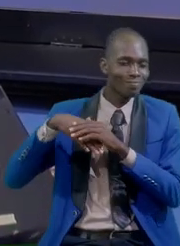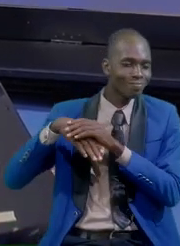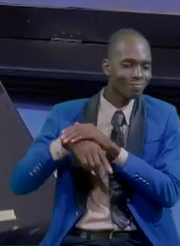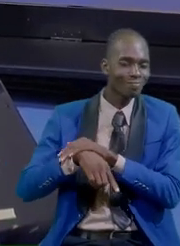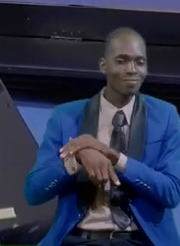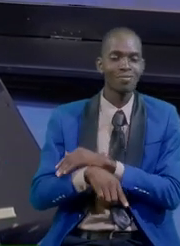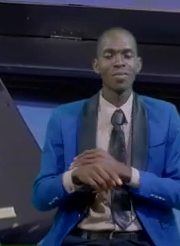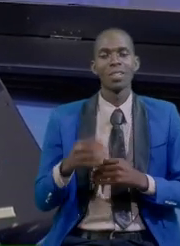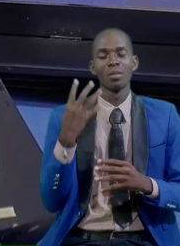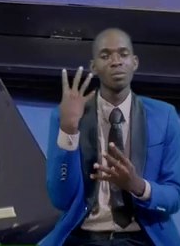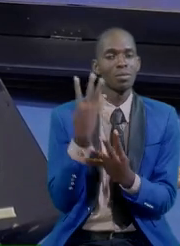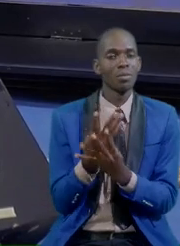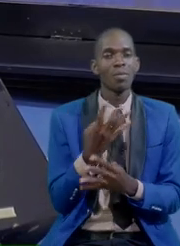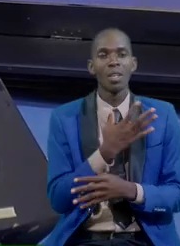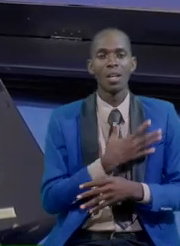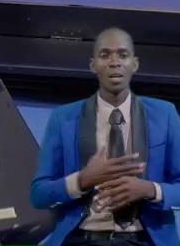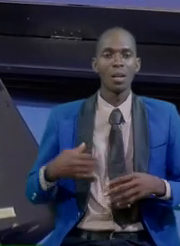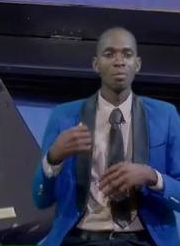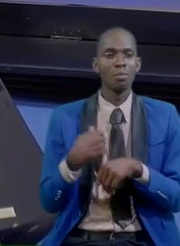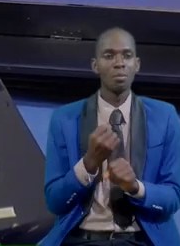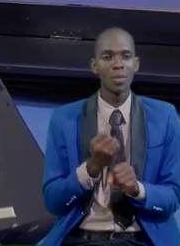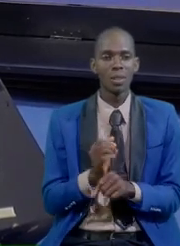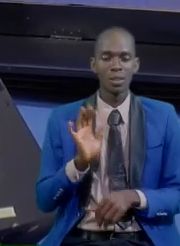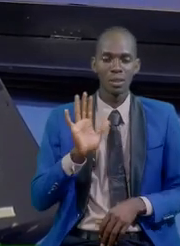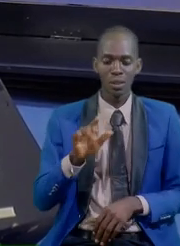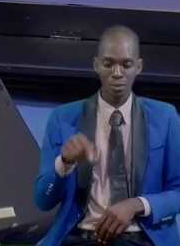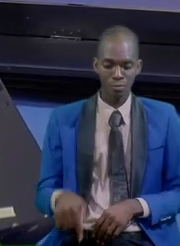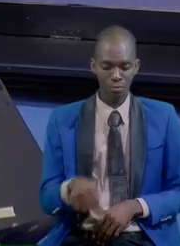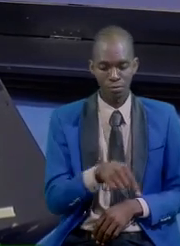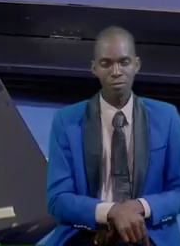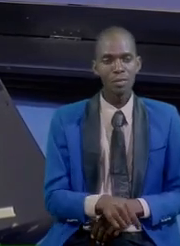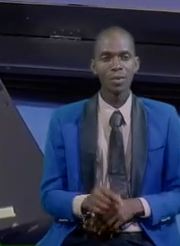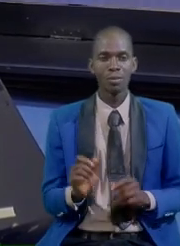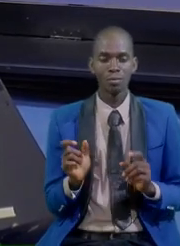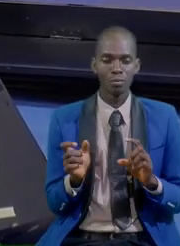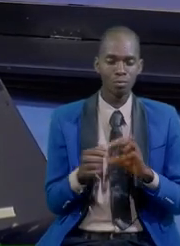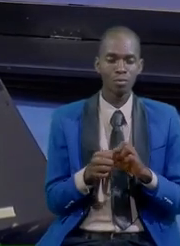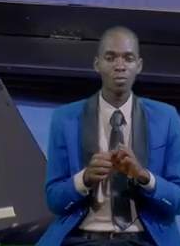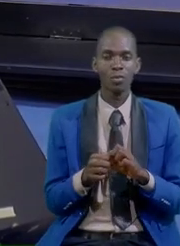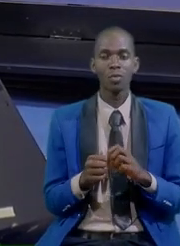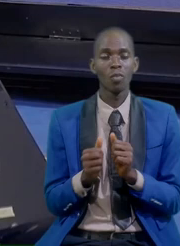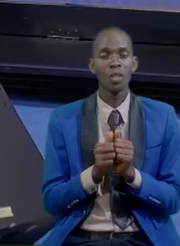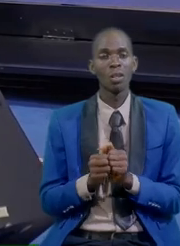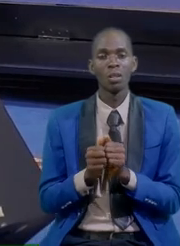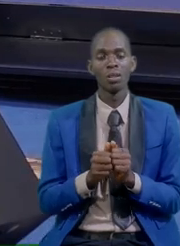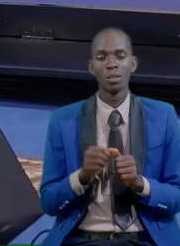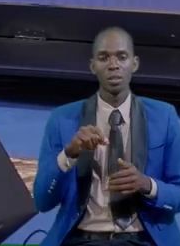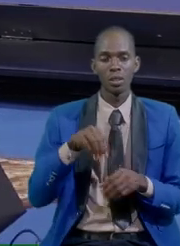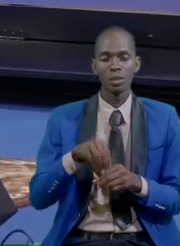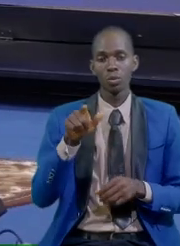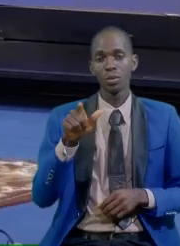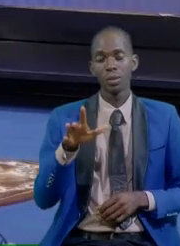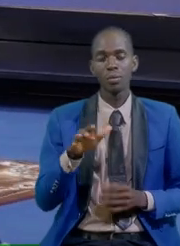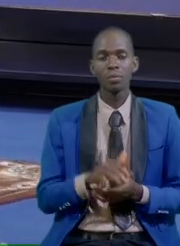prison, and made their feet fast in the stocks. Verse 25. And